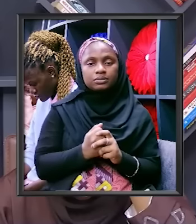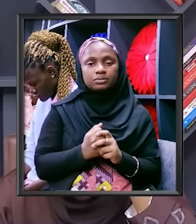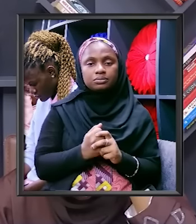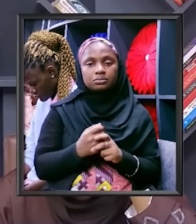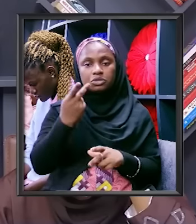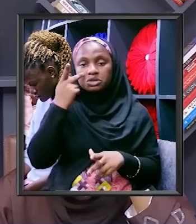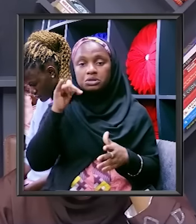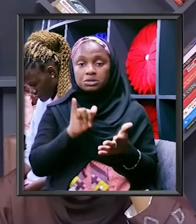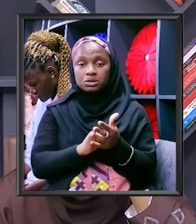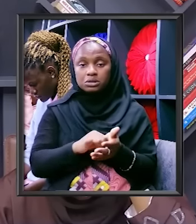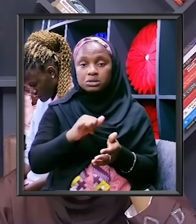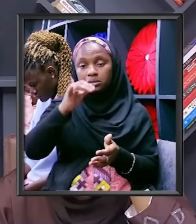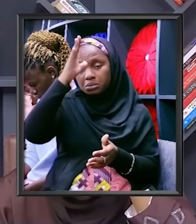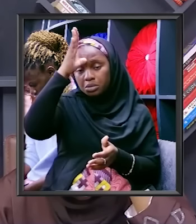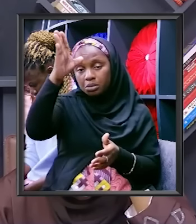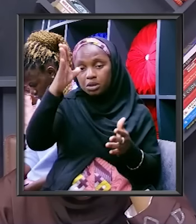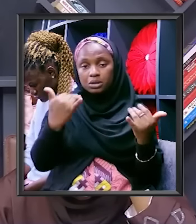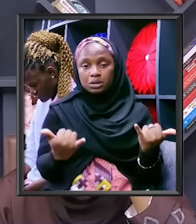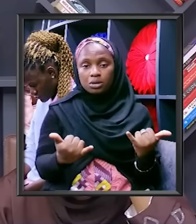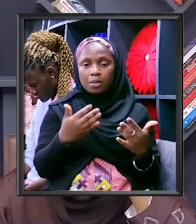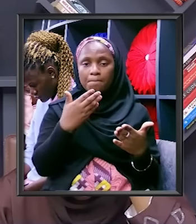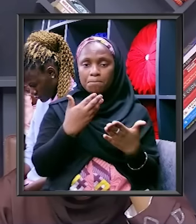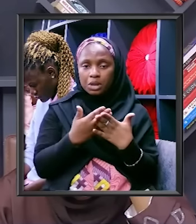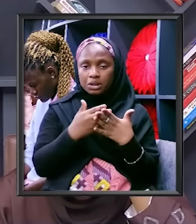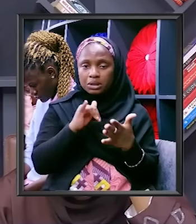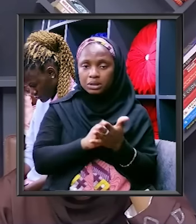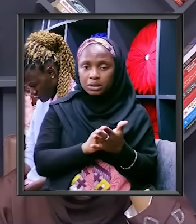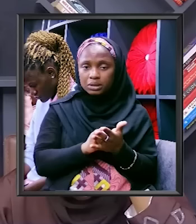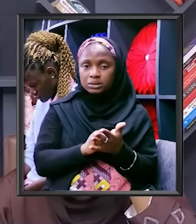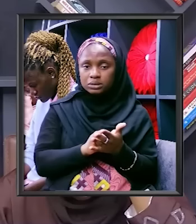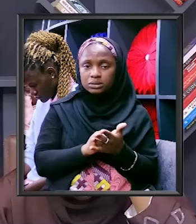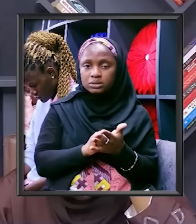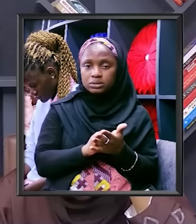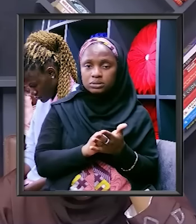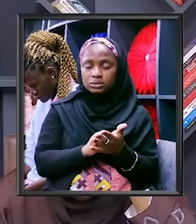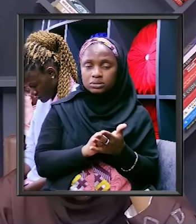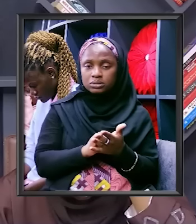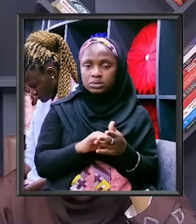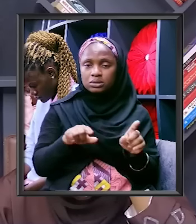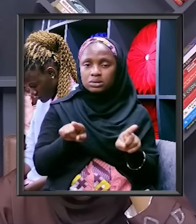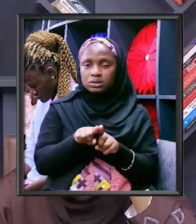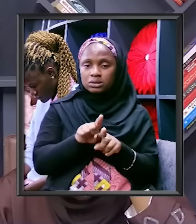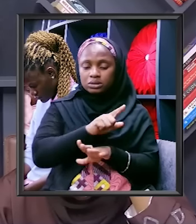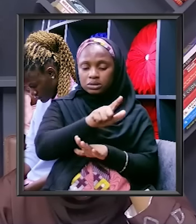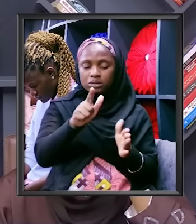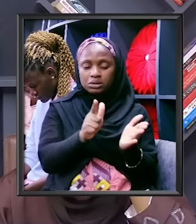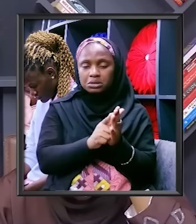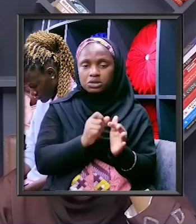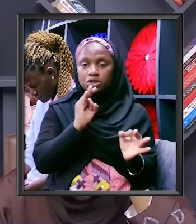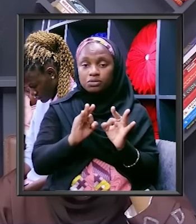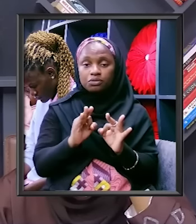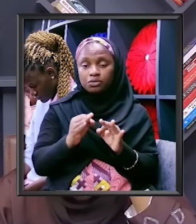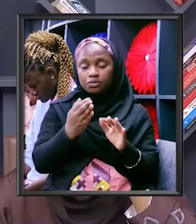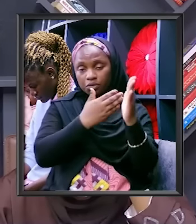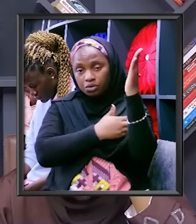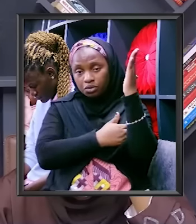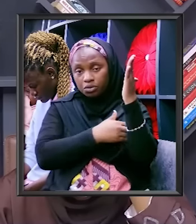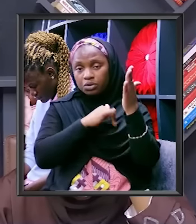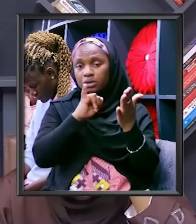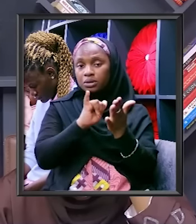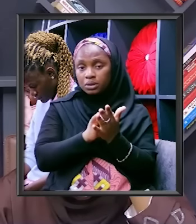See this Baba now. Money we Baba. At this age now, if not be God,